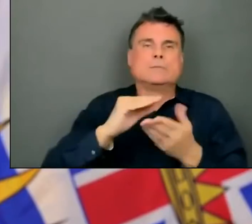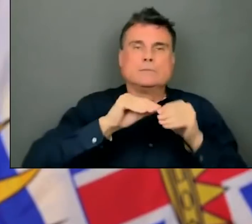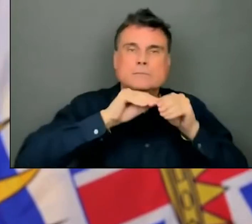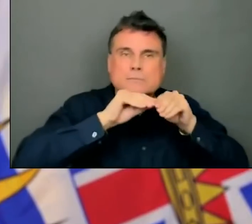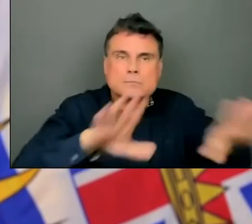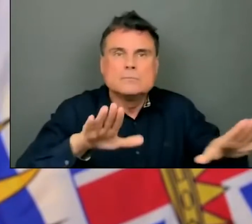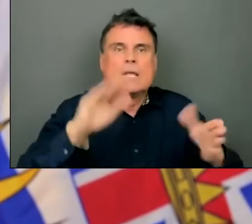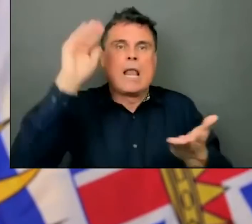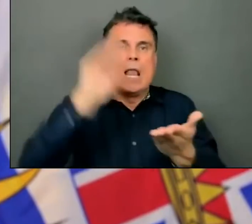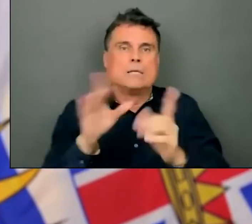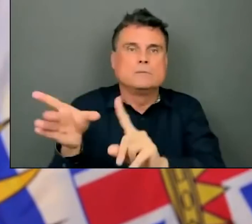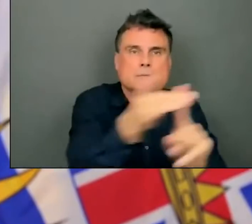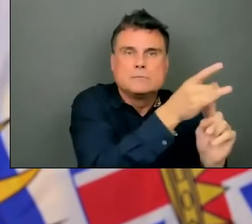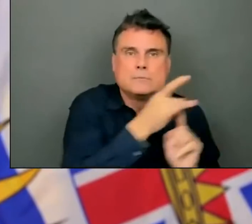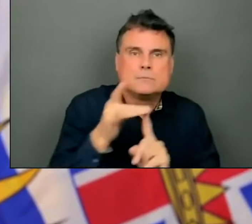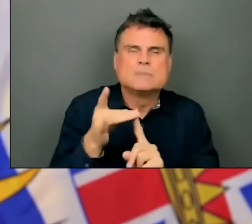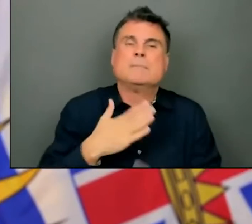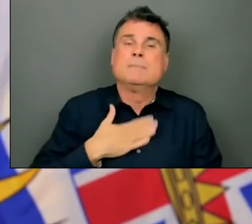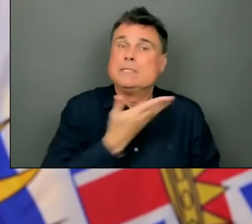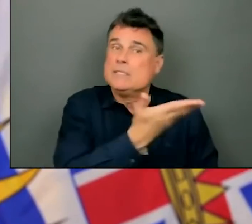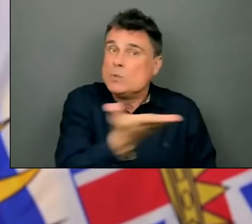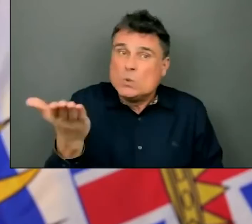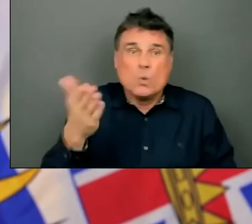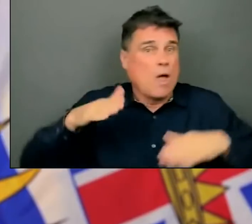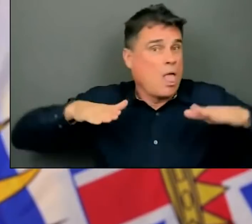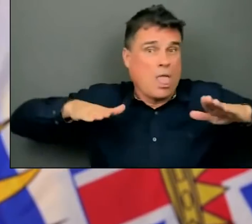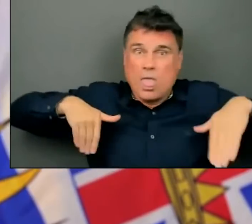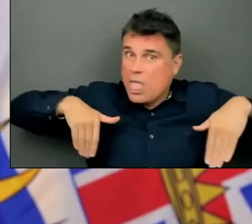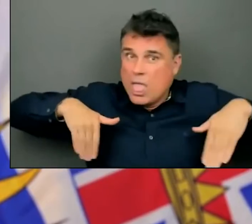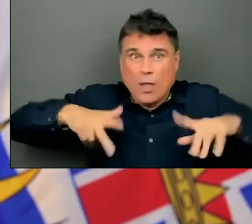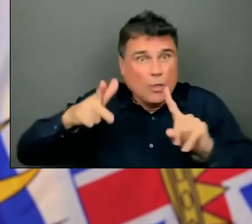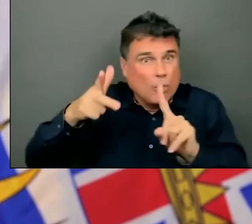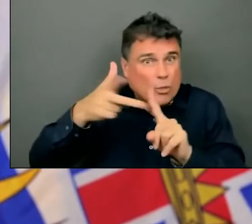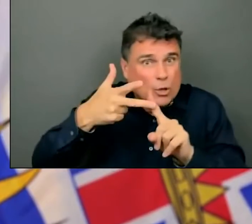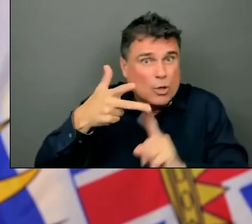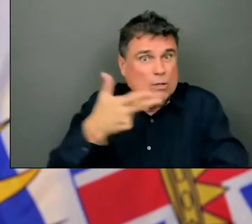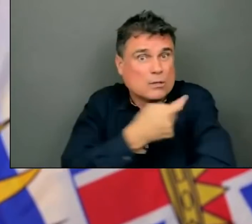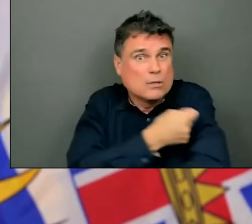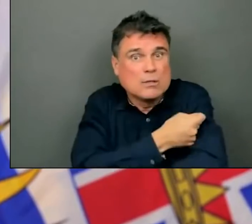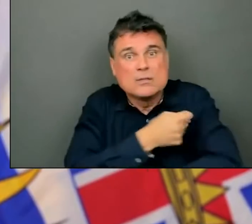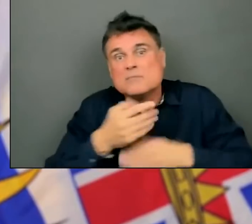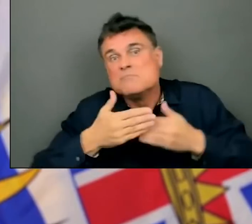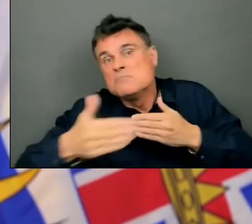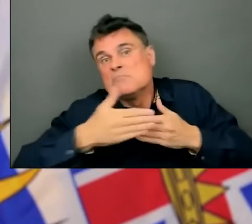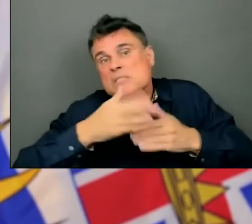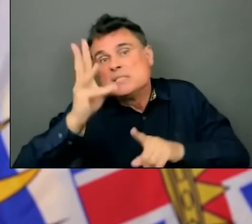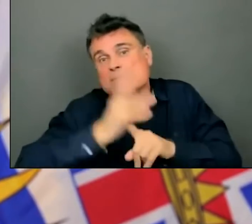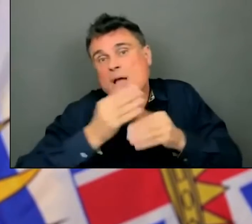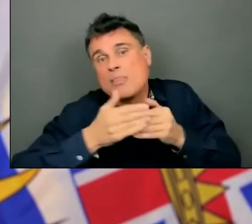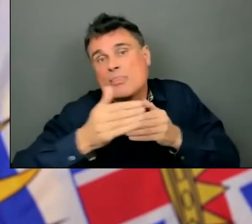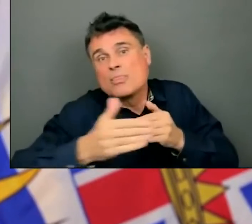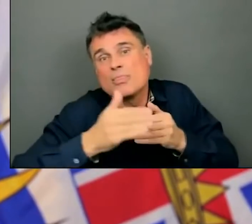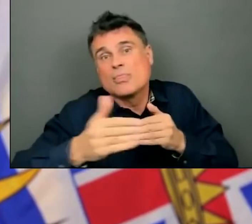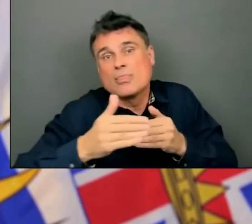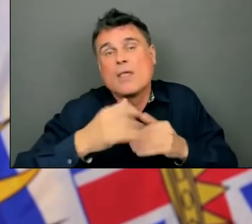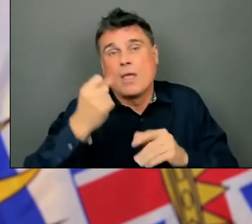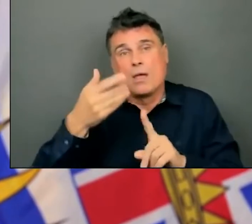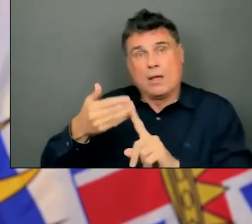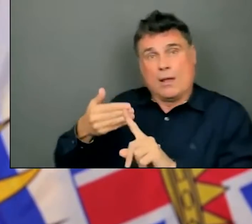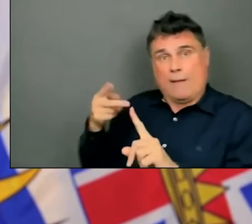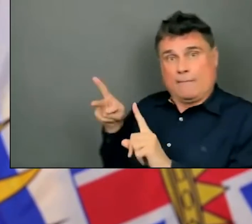not yet, if you've been invited, it's been 6 months, go out and get that booster shot. And if you have concerns because of